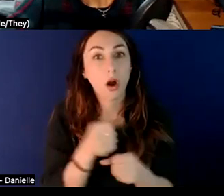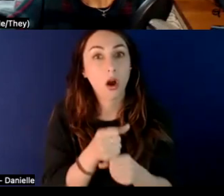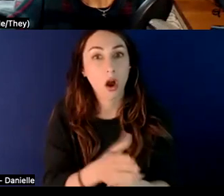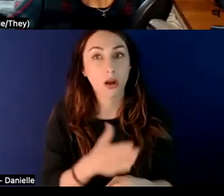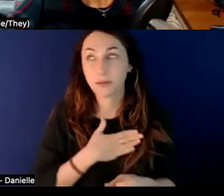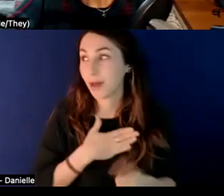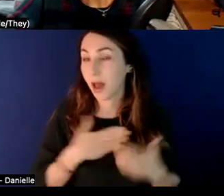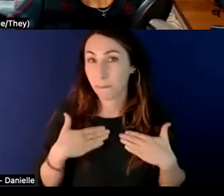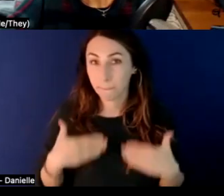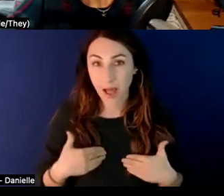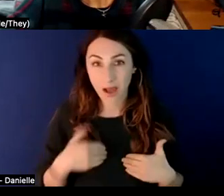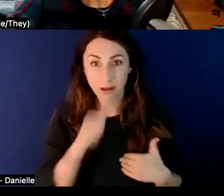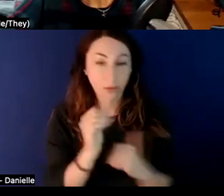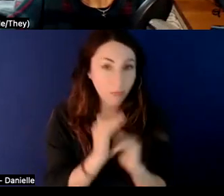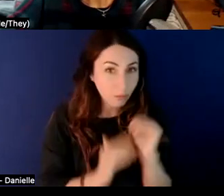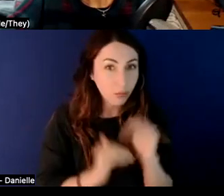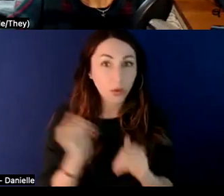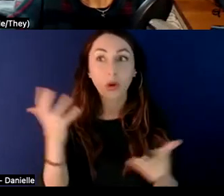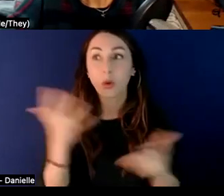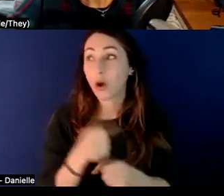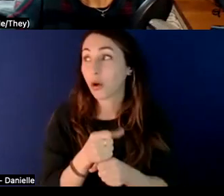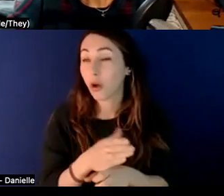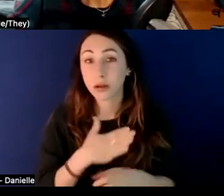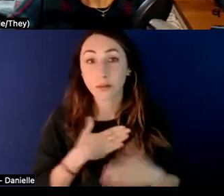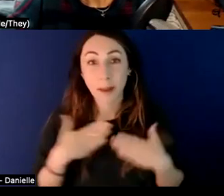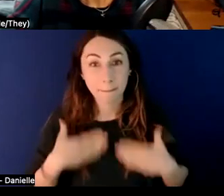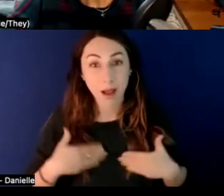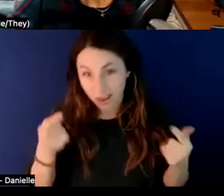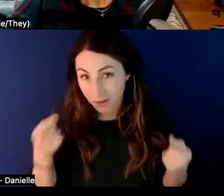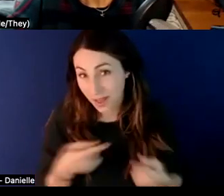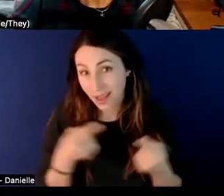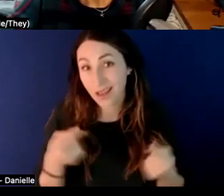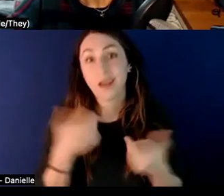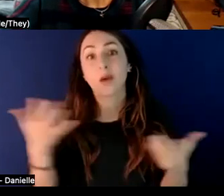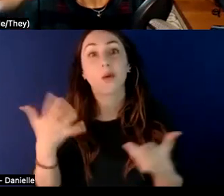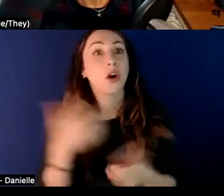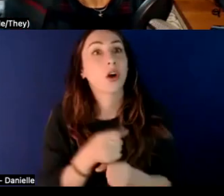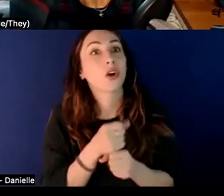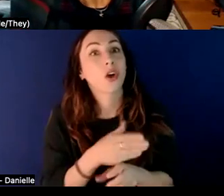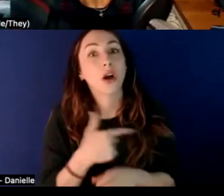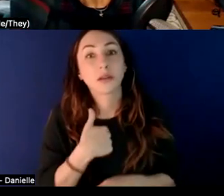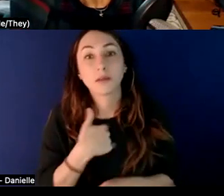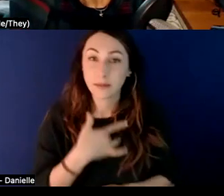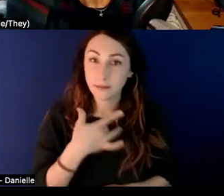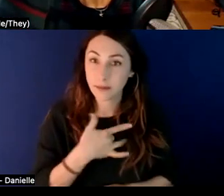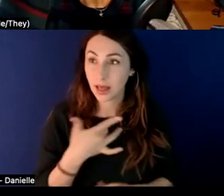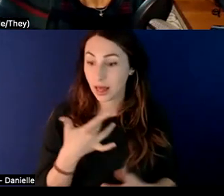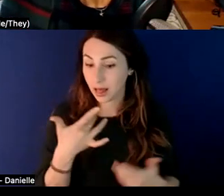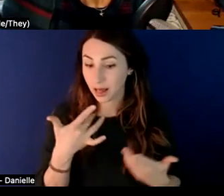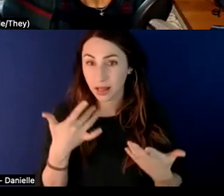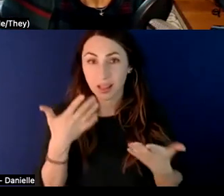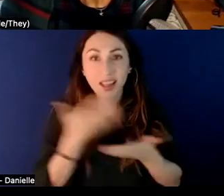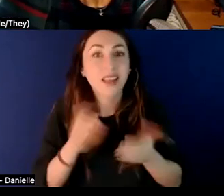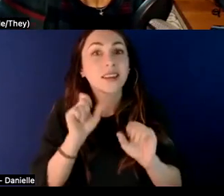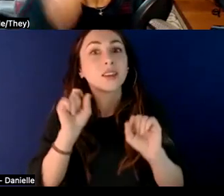discomfort, what brings me inevitable pain, what causes me to experience feelings that could have been